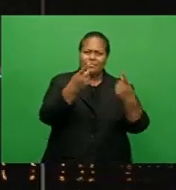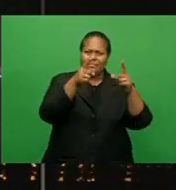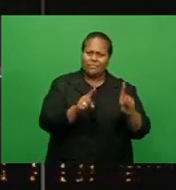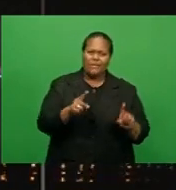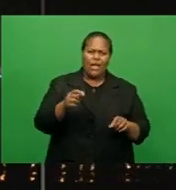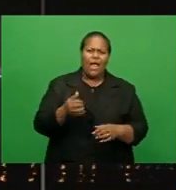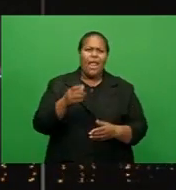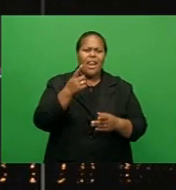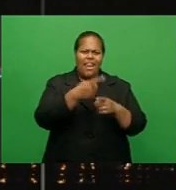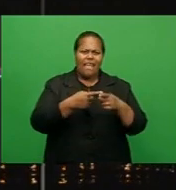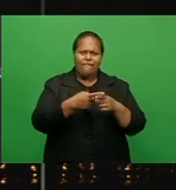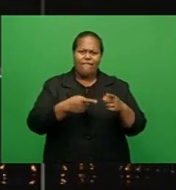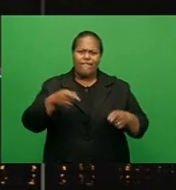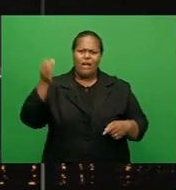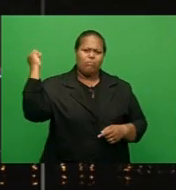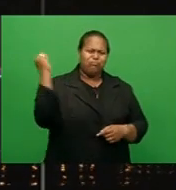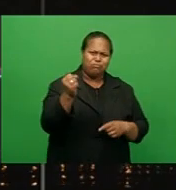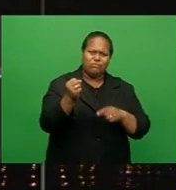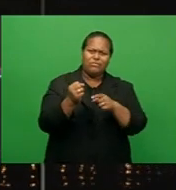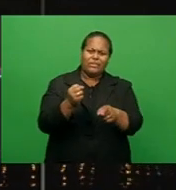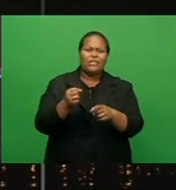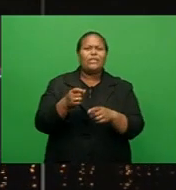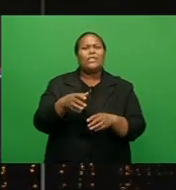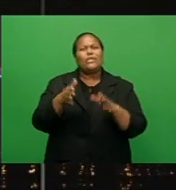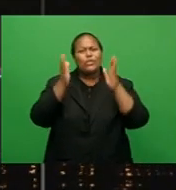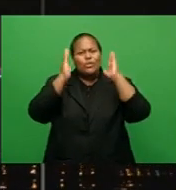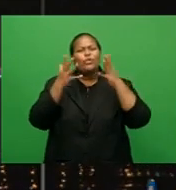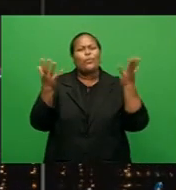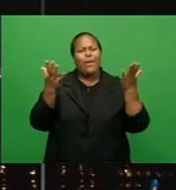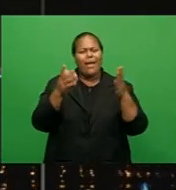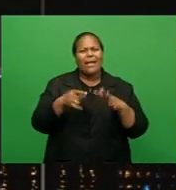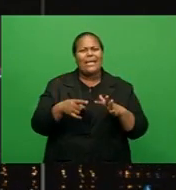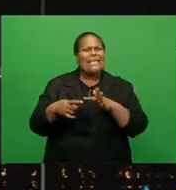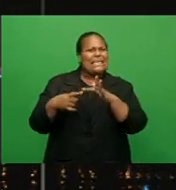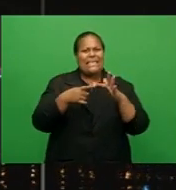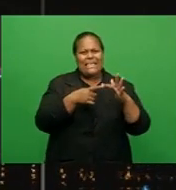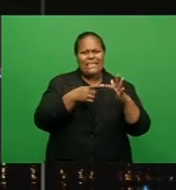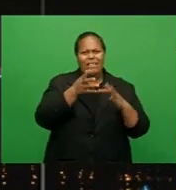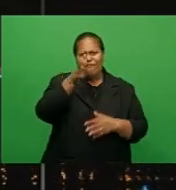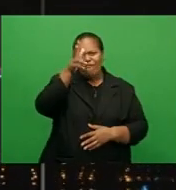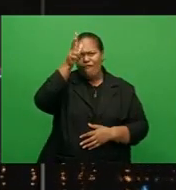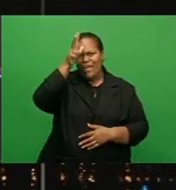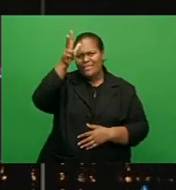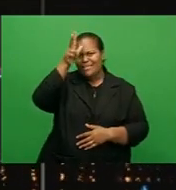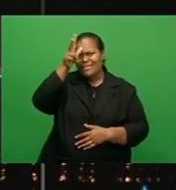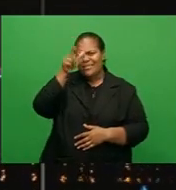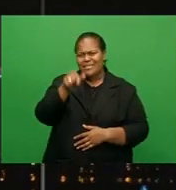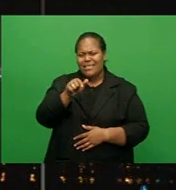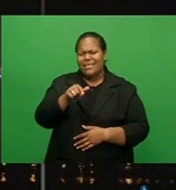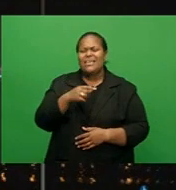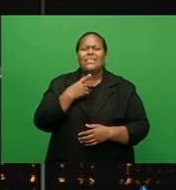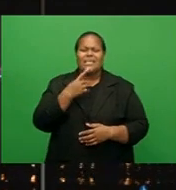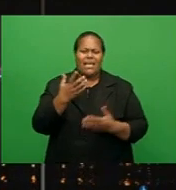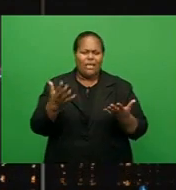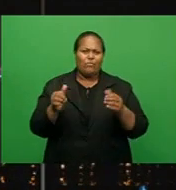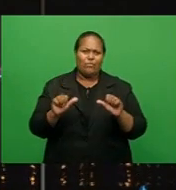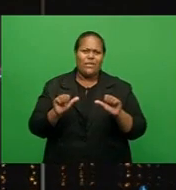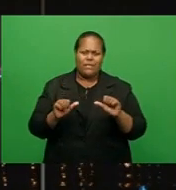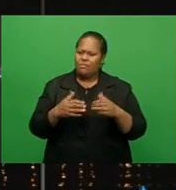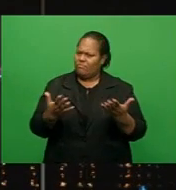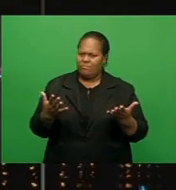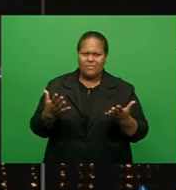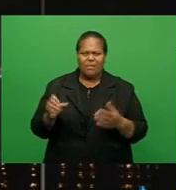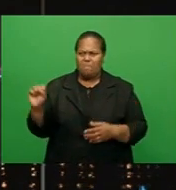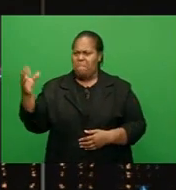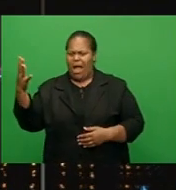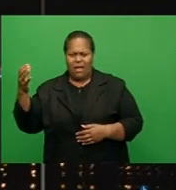in Nice, France, in what French President Emmanuel Macron said was a terrorist attack. Anti-terror prosecutors have opened an investigation